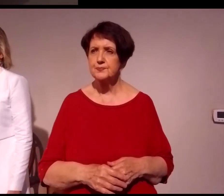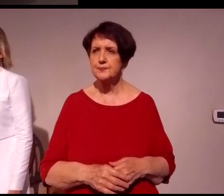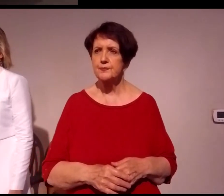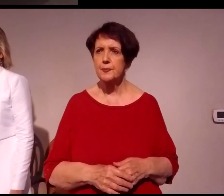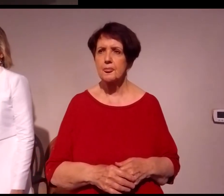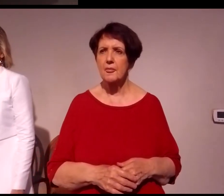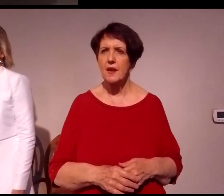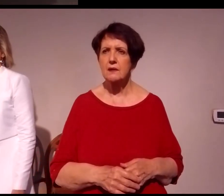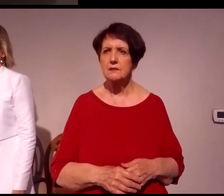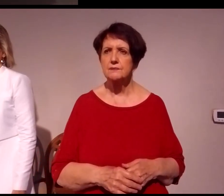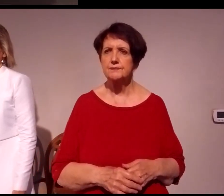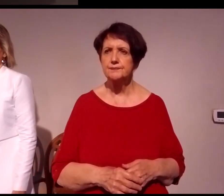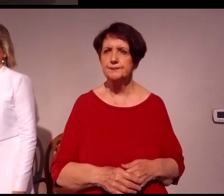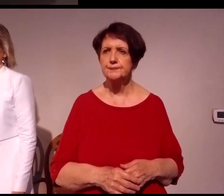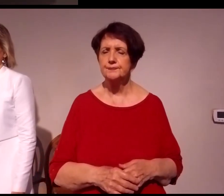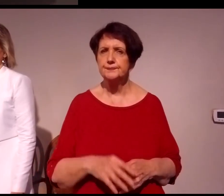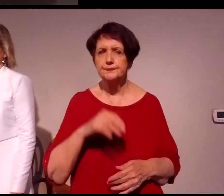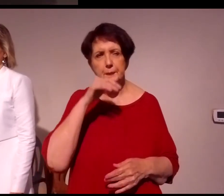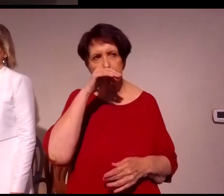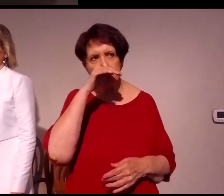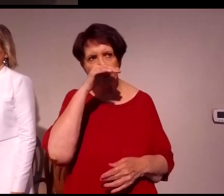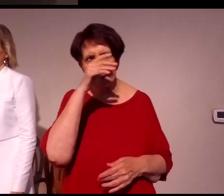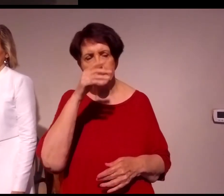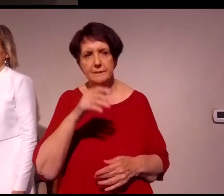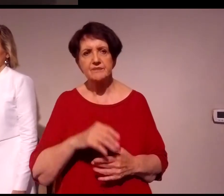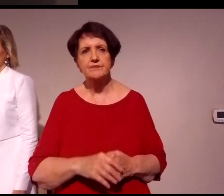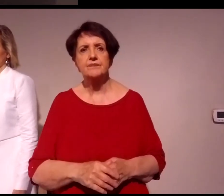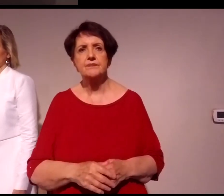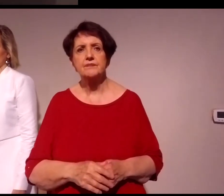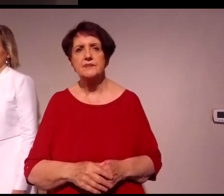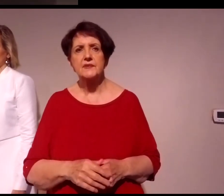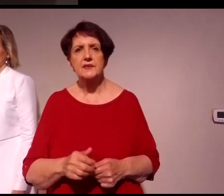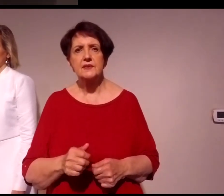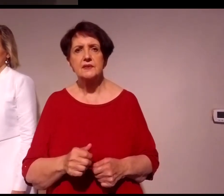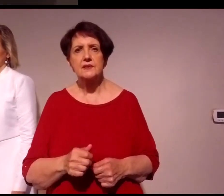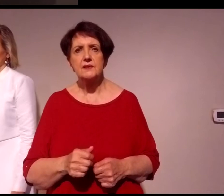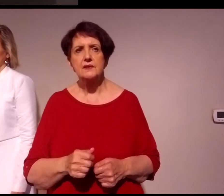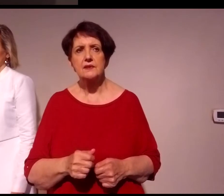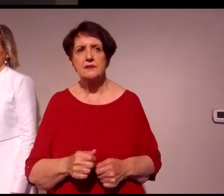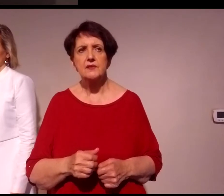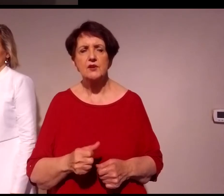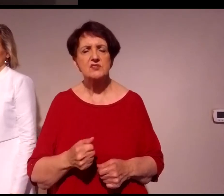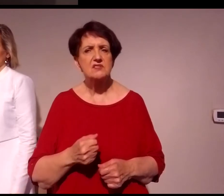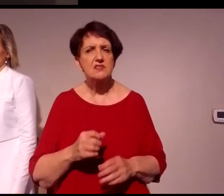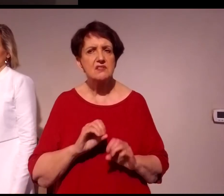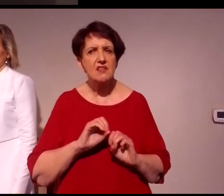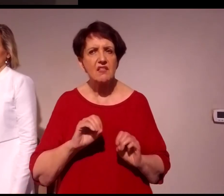holds from God any of this in place,